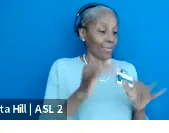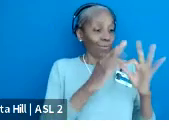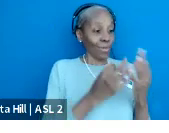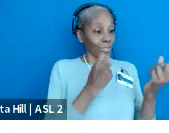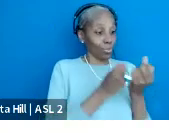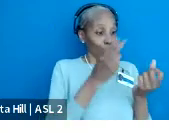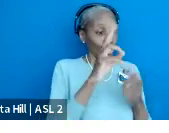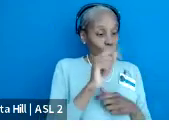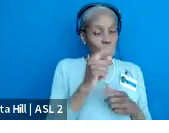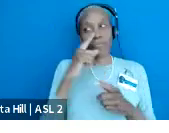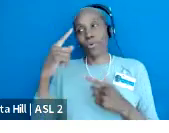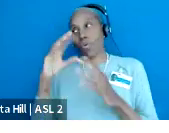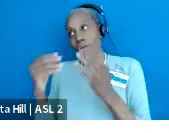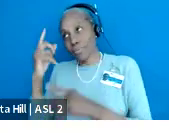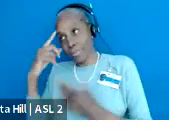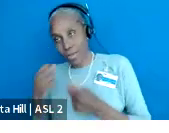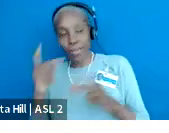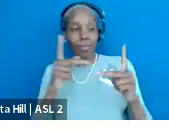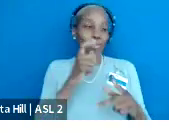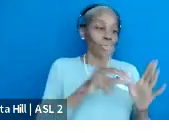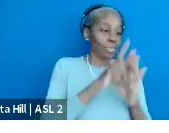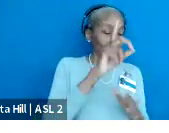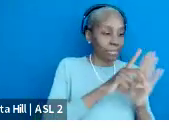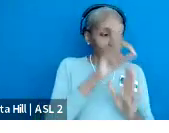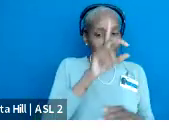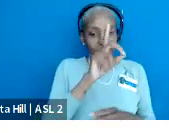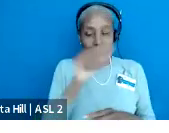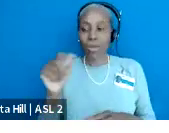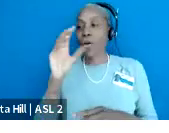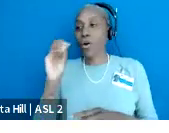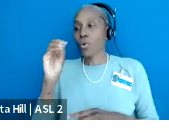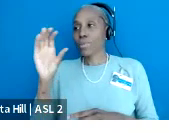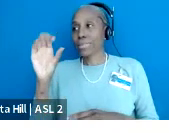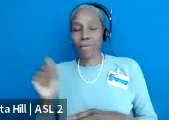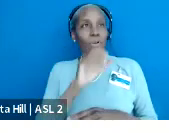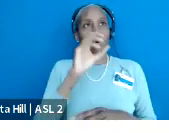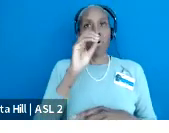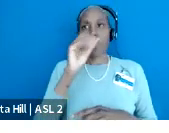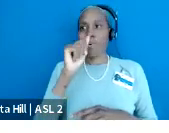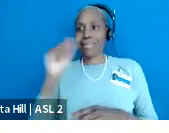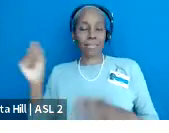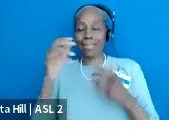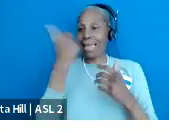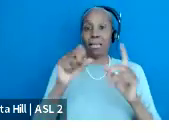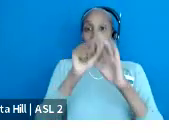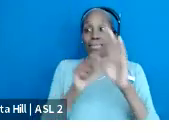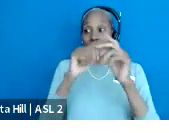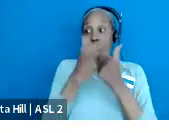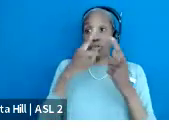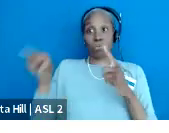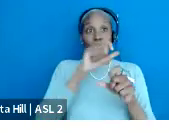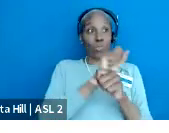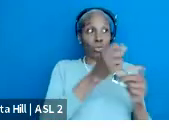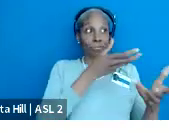agencies, whether that's the Office for Mental Health, the Office for People with Developmental Disabilities, OCF, OASIS, any of those state agencies. We work with